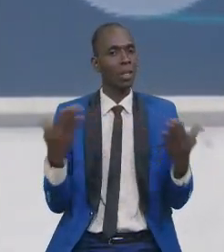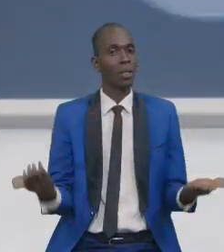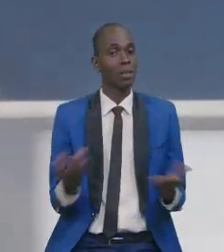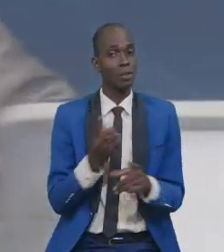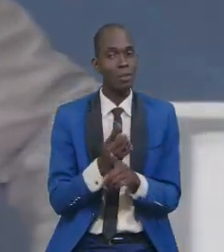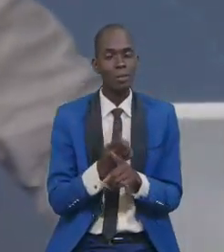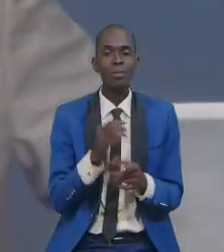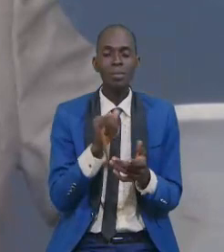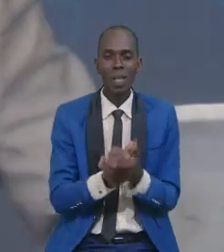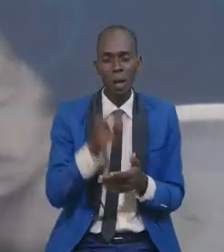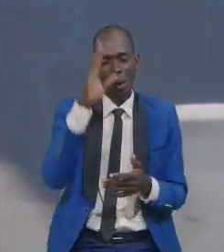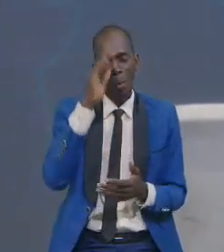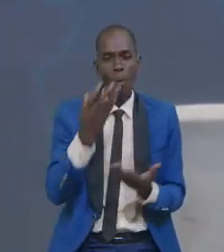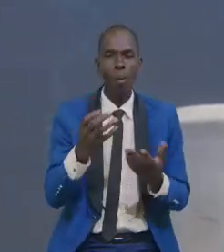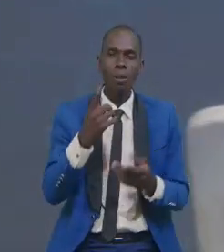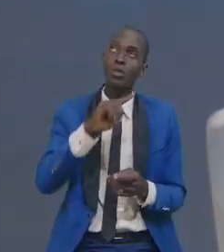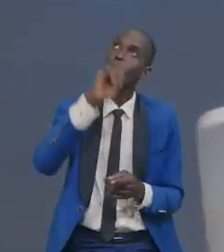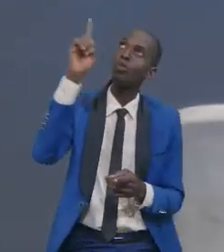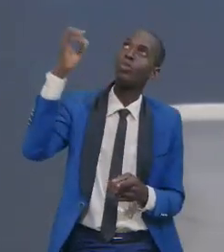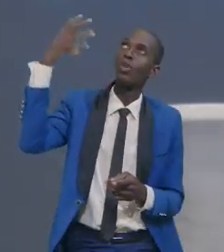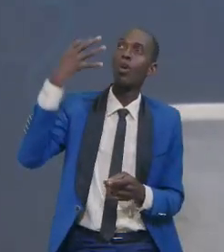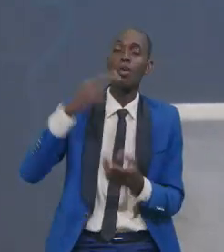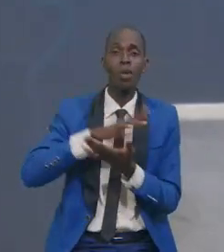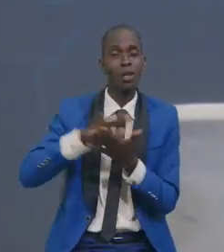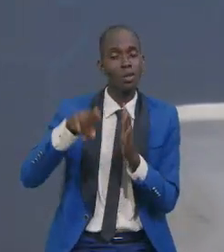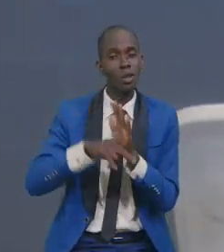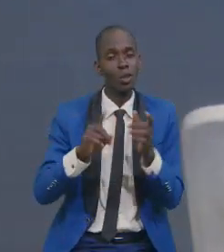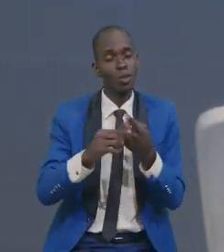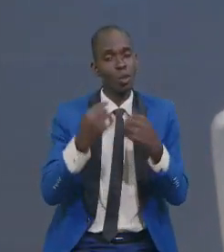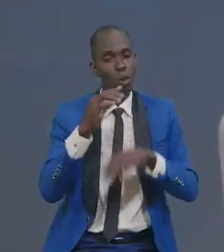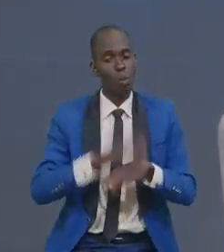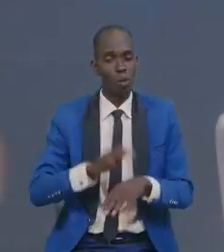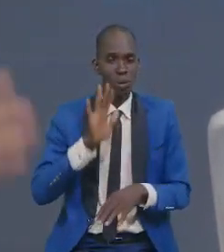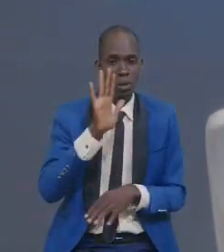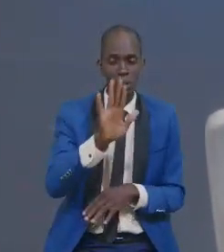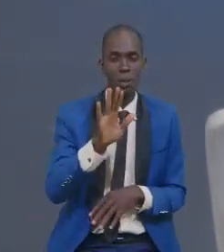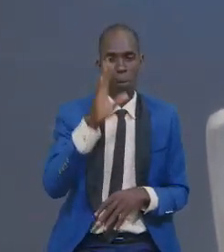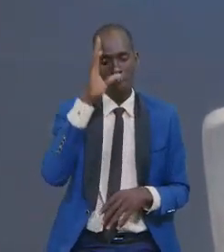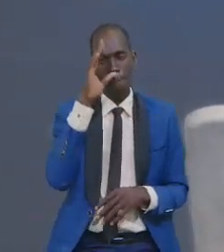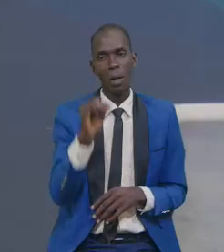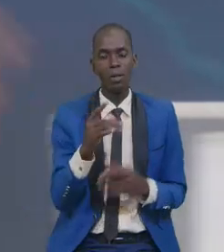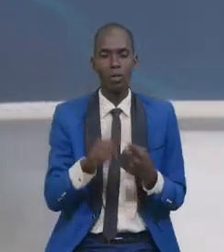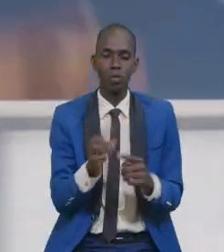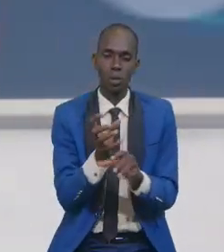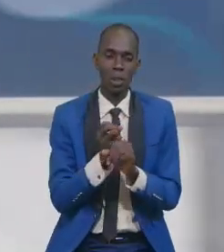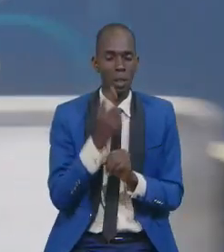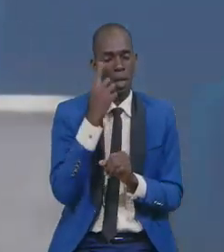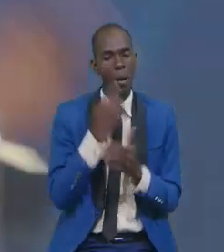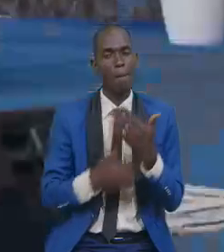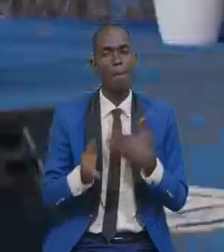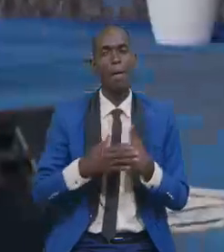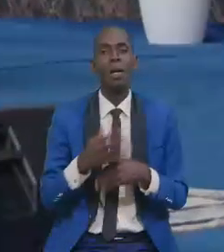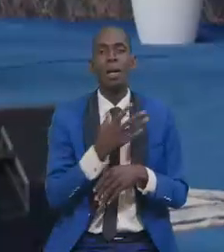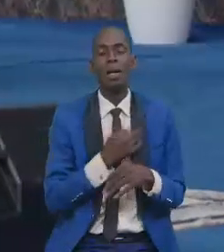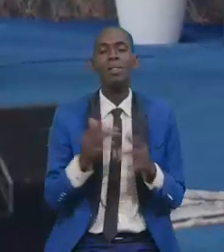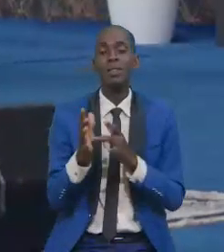will shine upon him, and he will have a sight. And Jesus